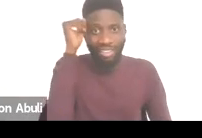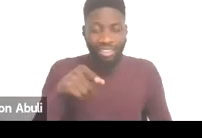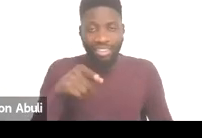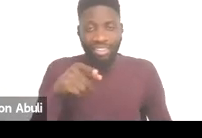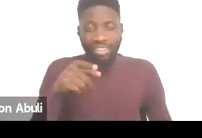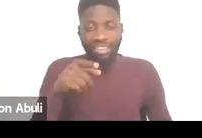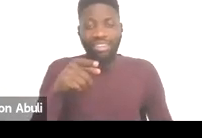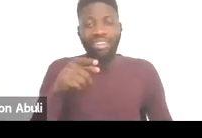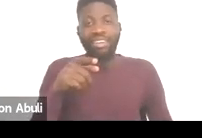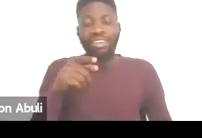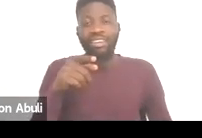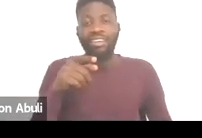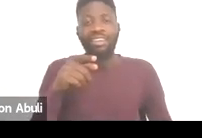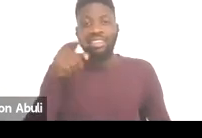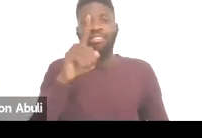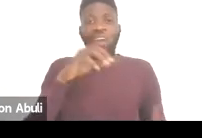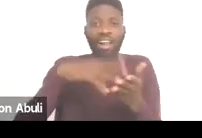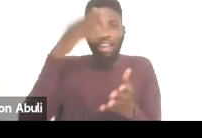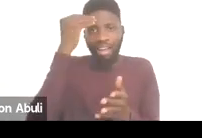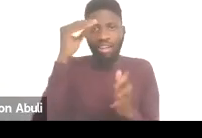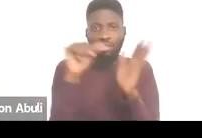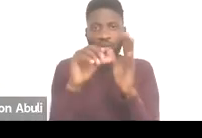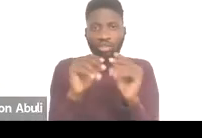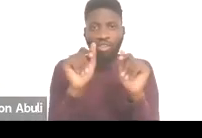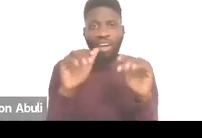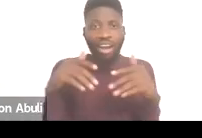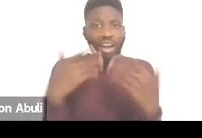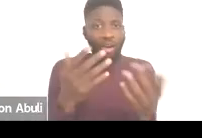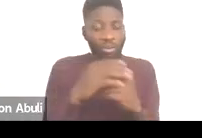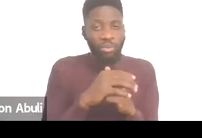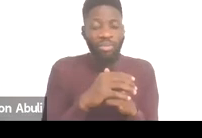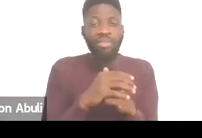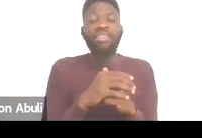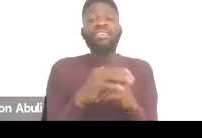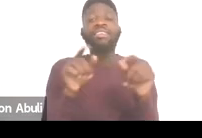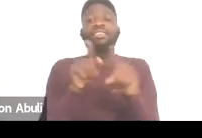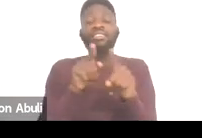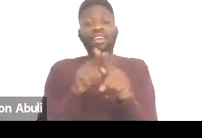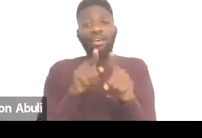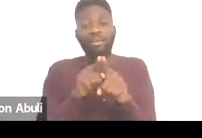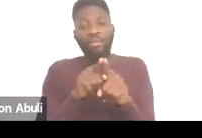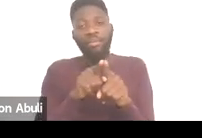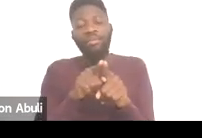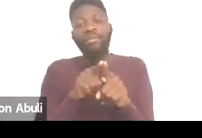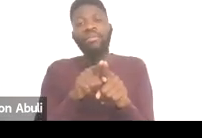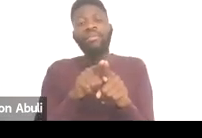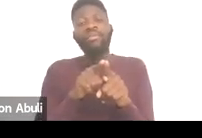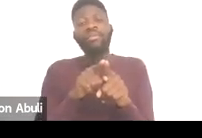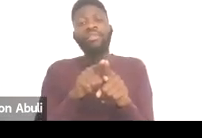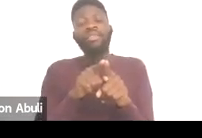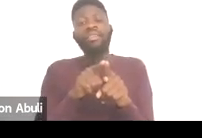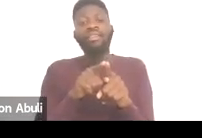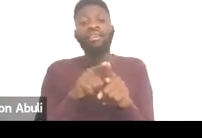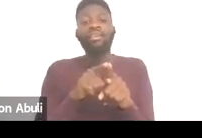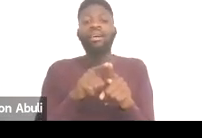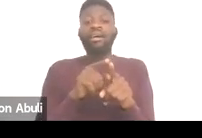Basically, learn how to problem solve. Look for practical answers. Disagree without being disagreeable. Keep your